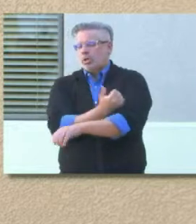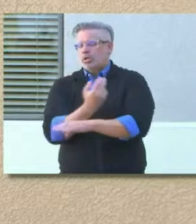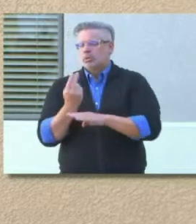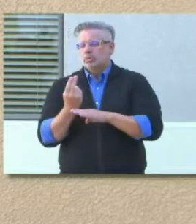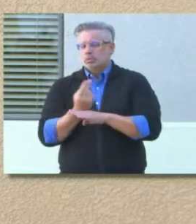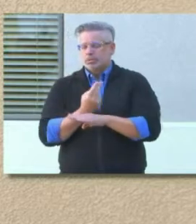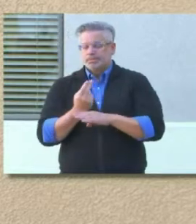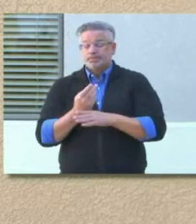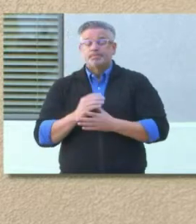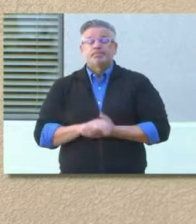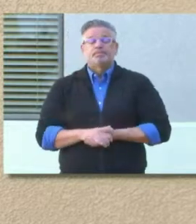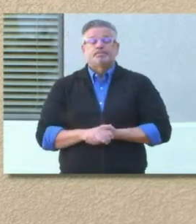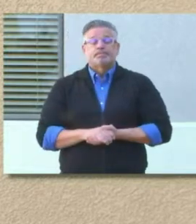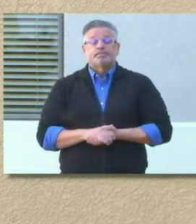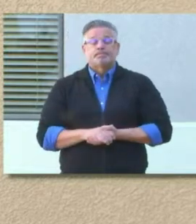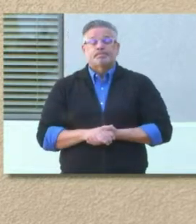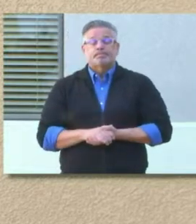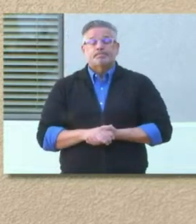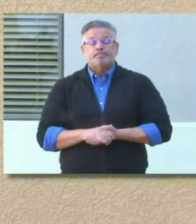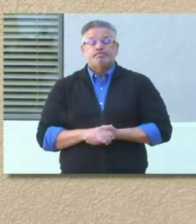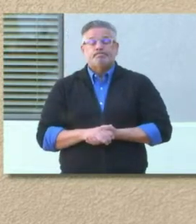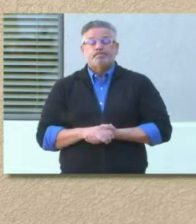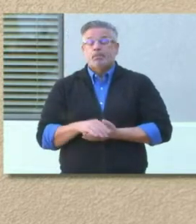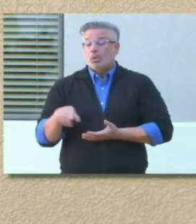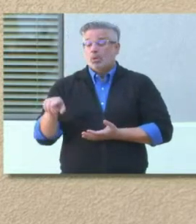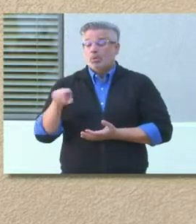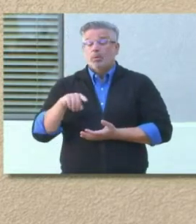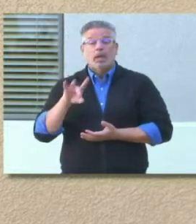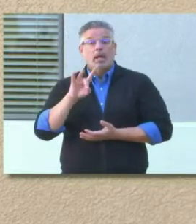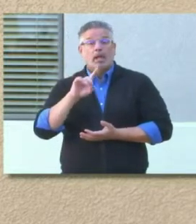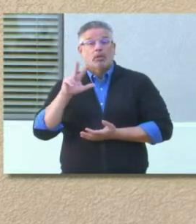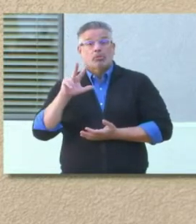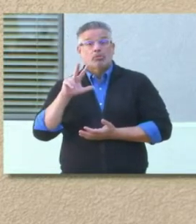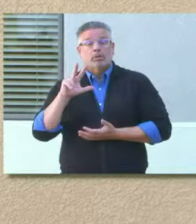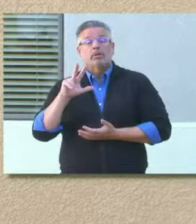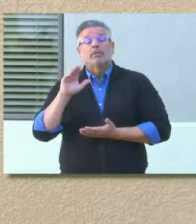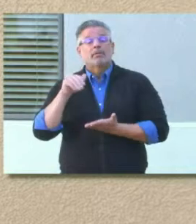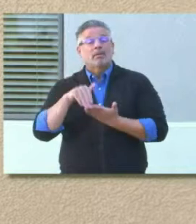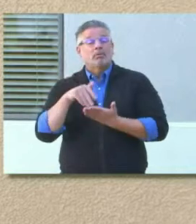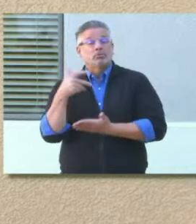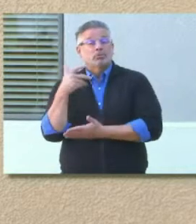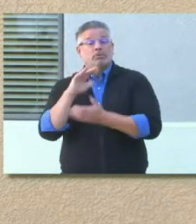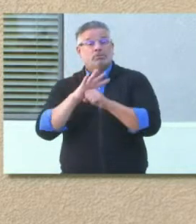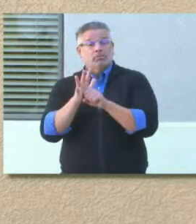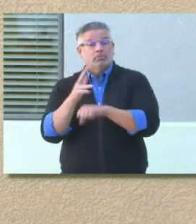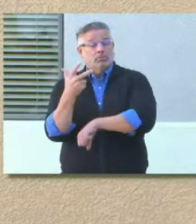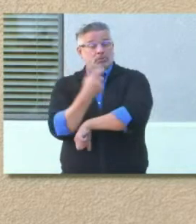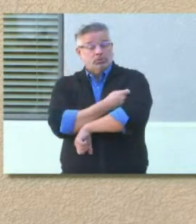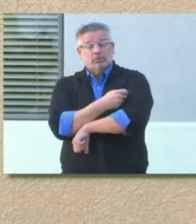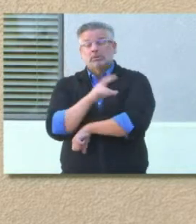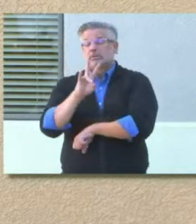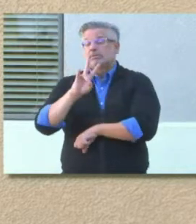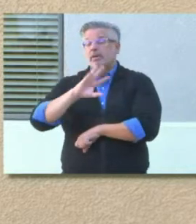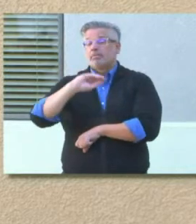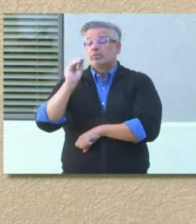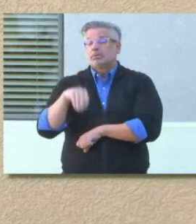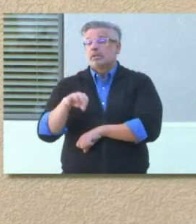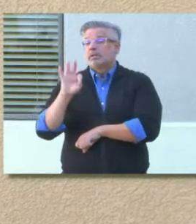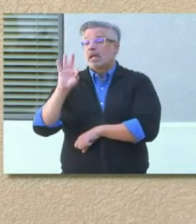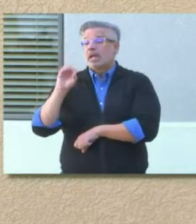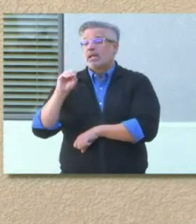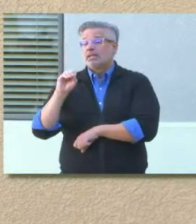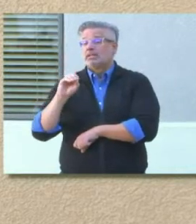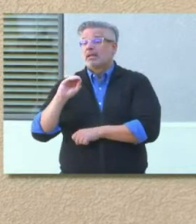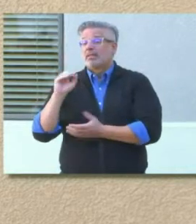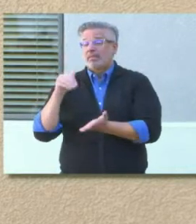use. Among those 83,000 shots includes 75% of the 90,000